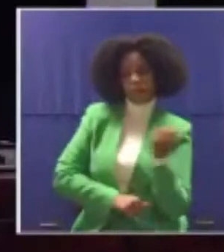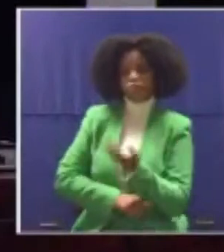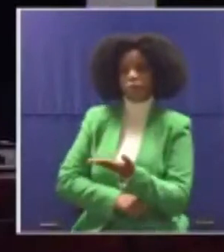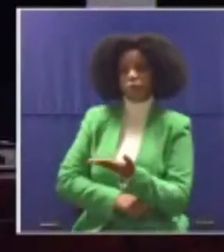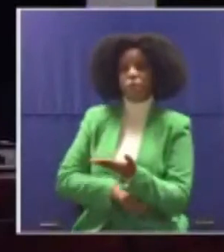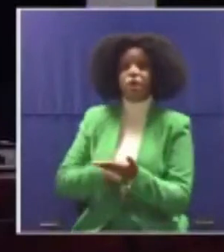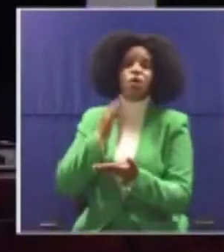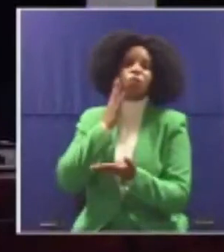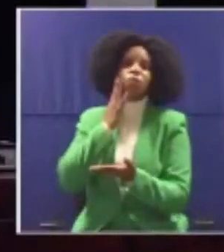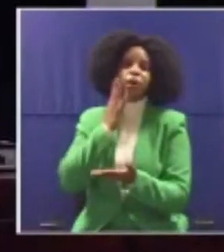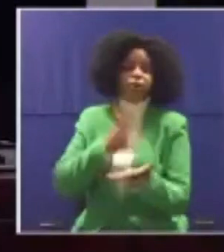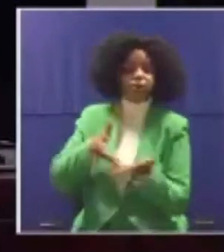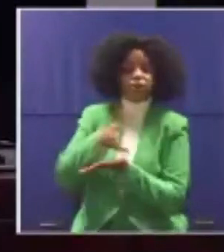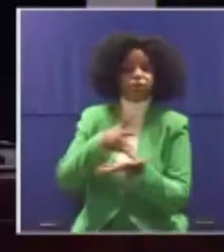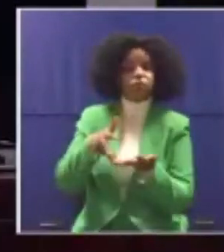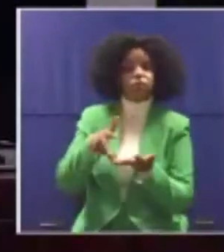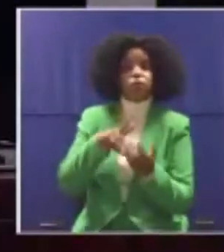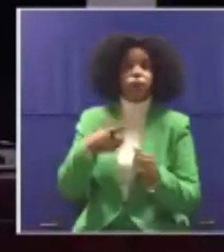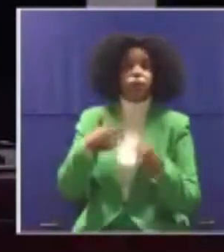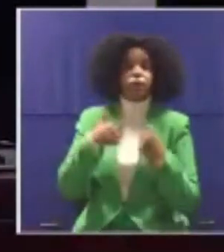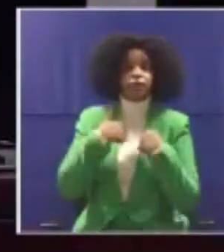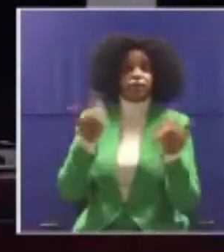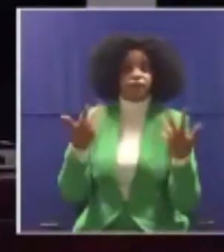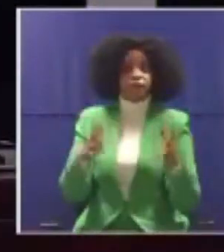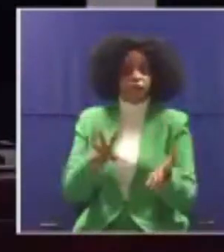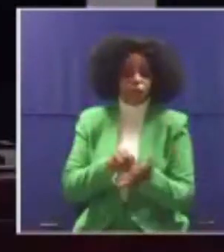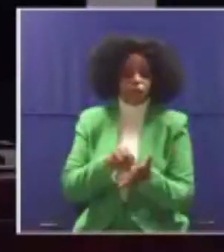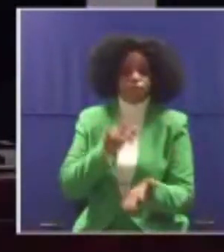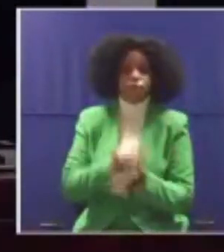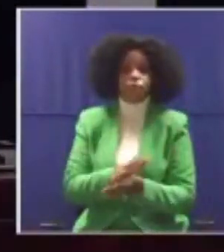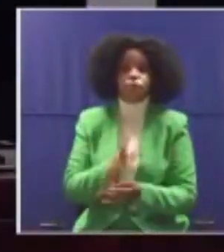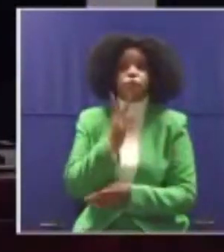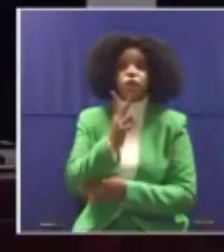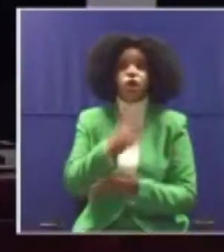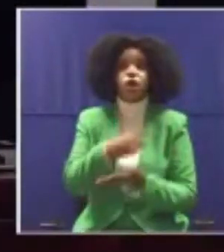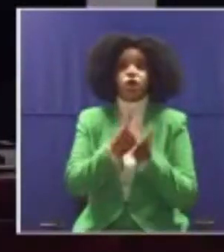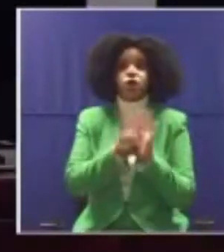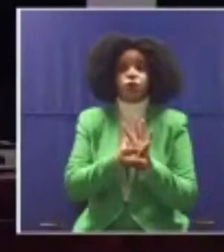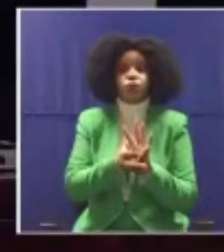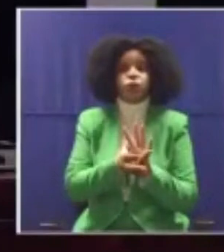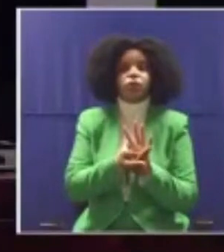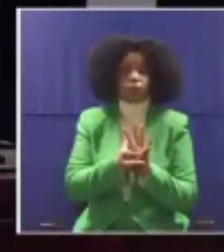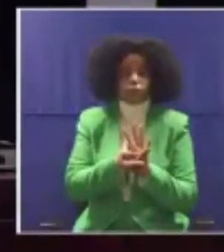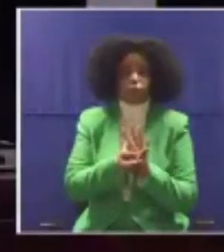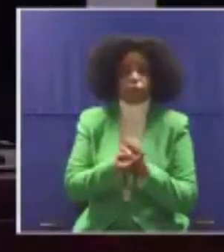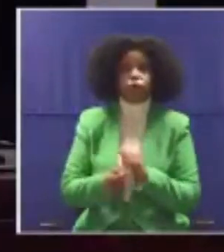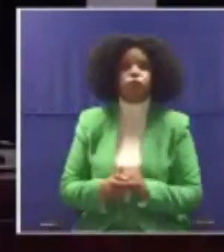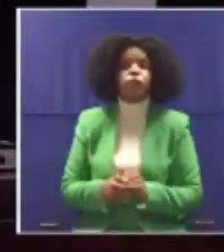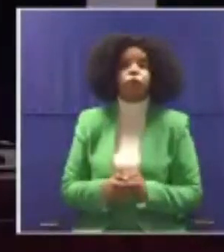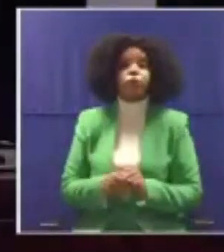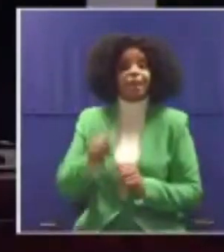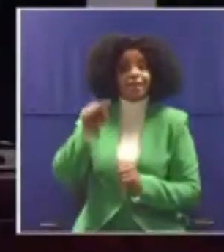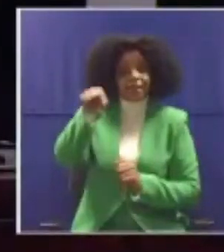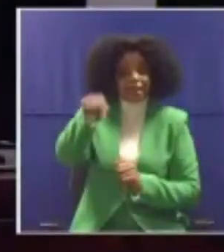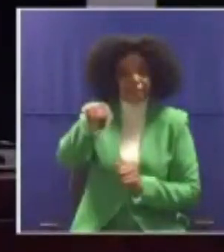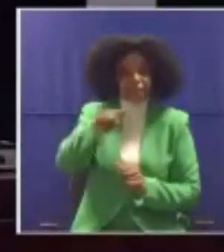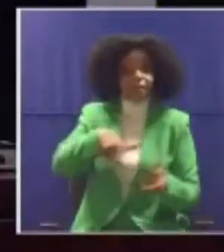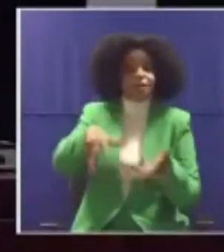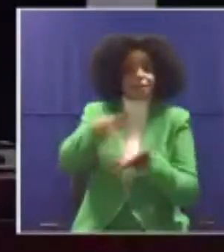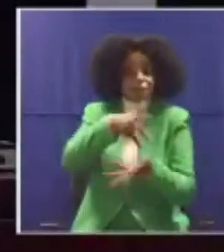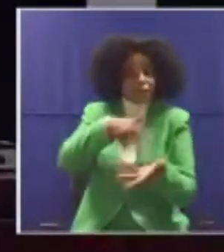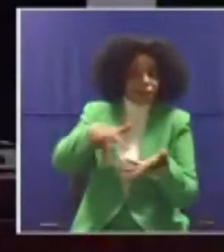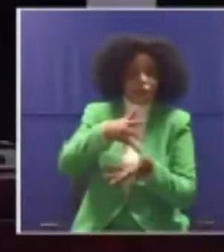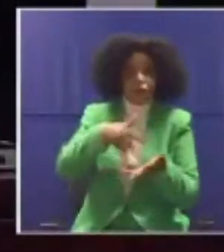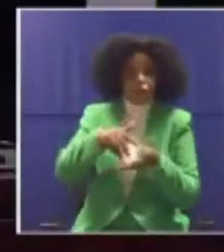2 weeks, we must get this right. Then we move to that direction. In that dialogue, you're going to have an opportunity